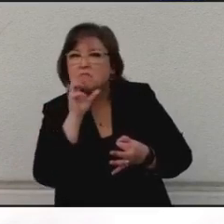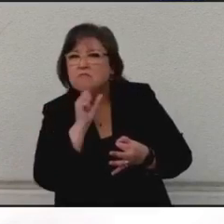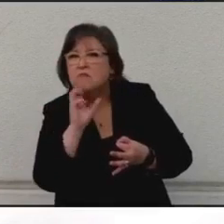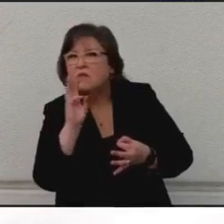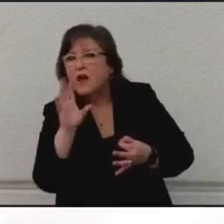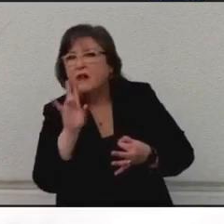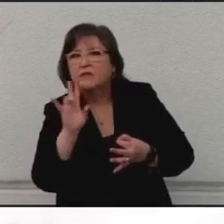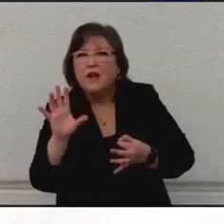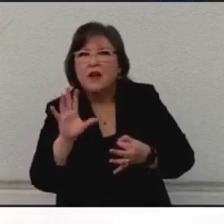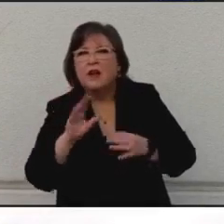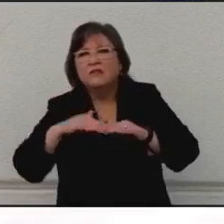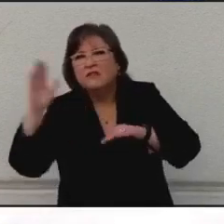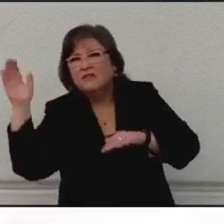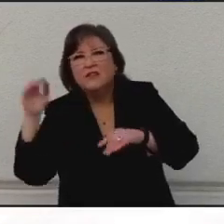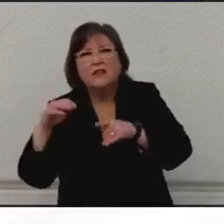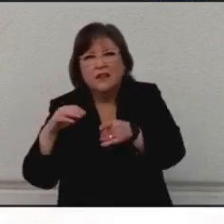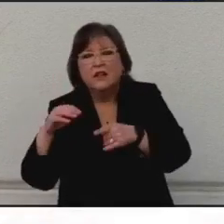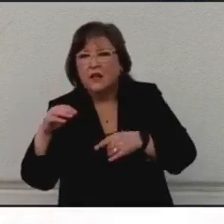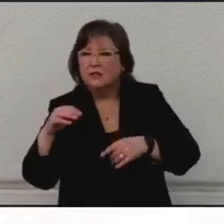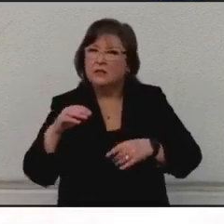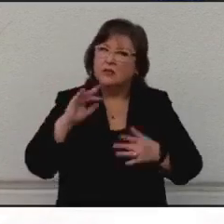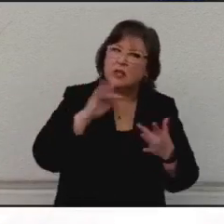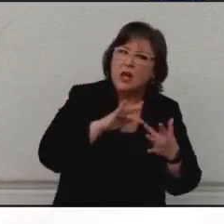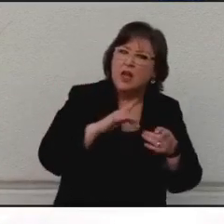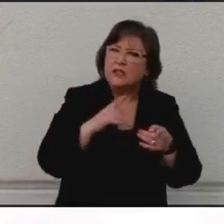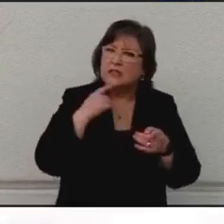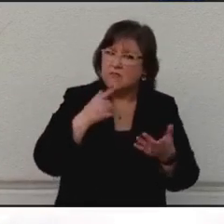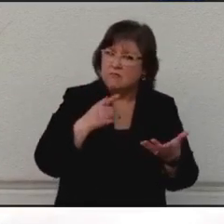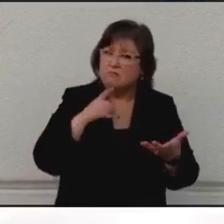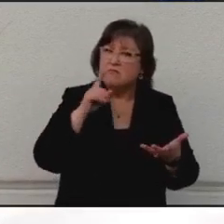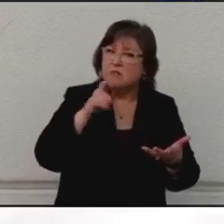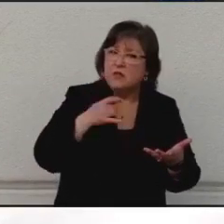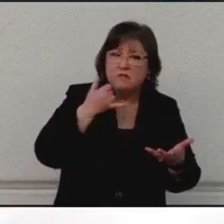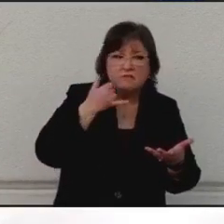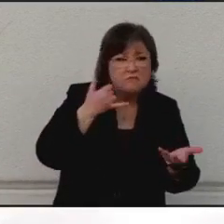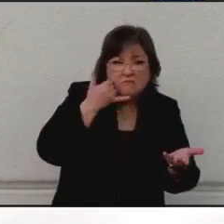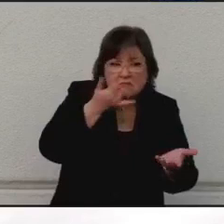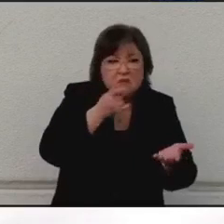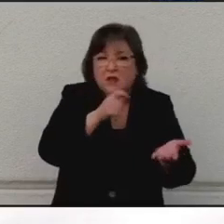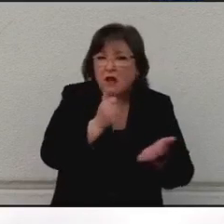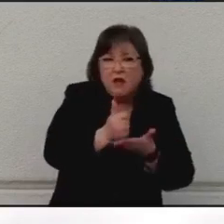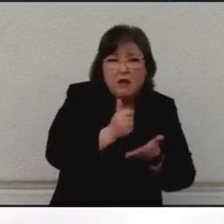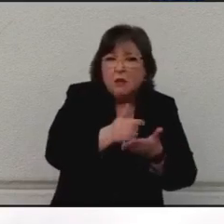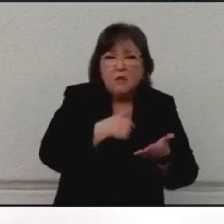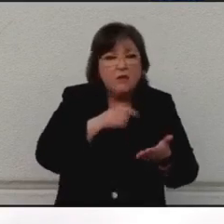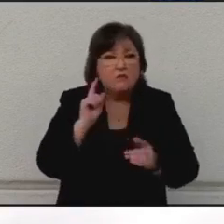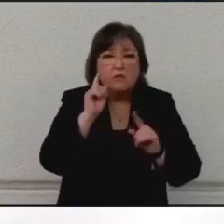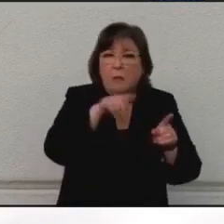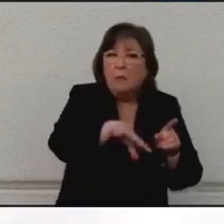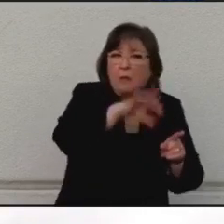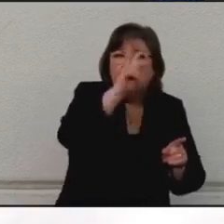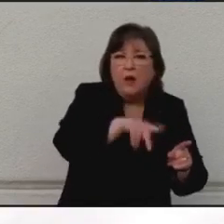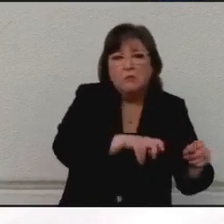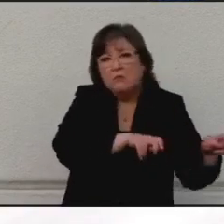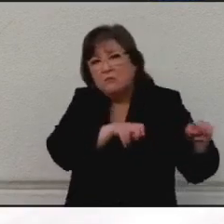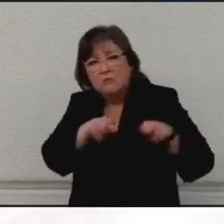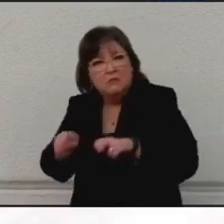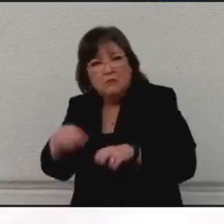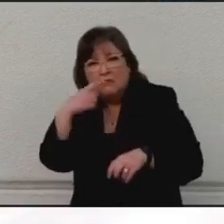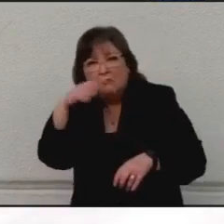picked up a burrito at Andale's. I passed a lady named Claire. I knew she was over 65. I said, Claire, have you been vaccinated